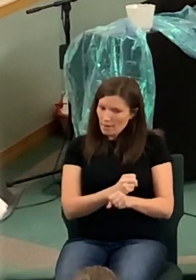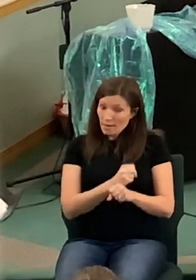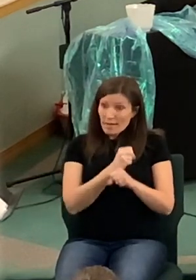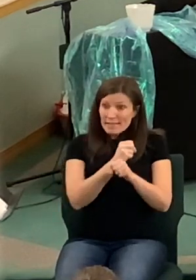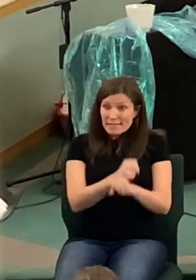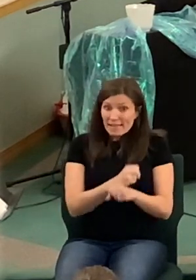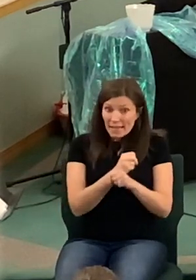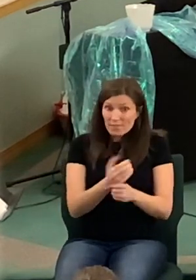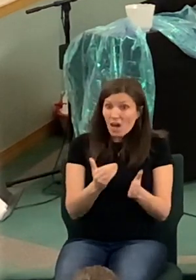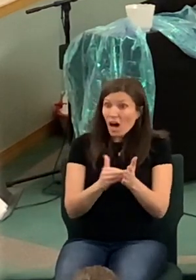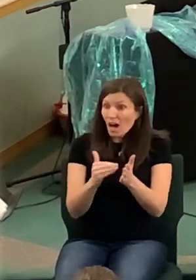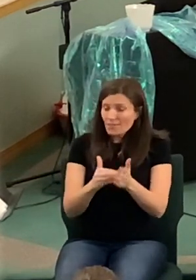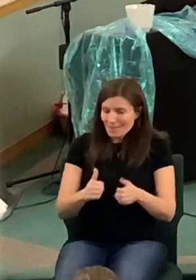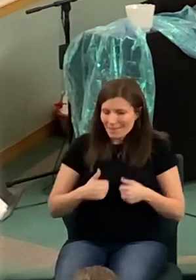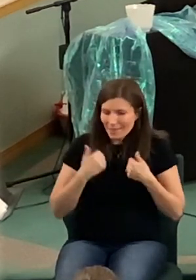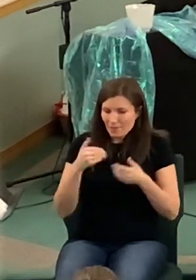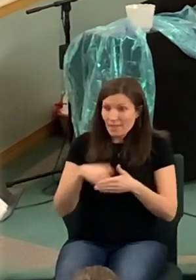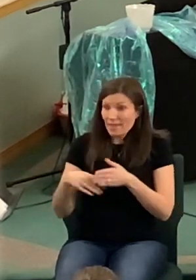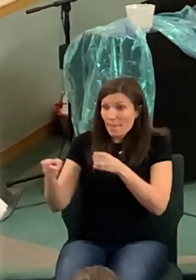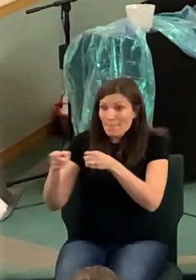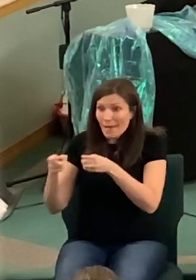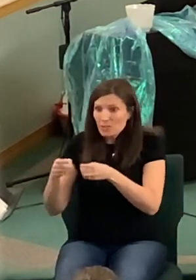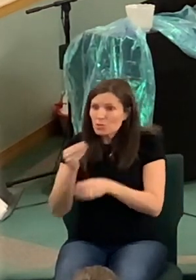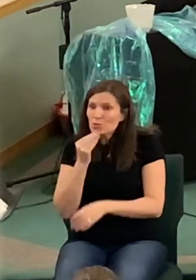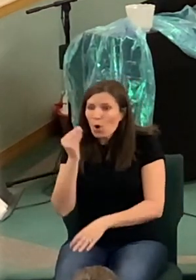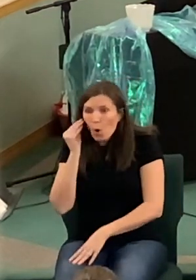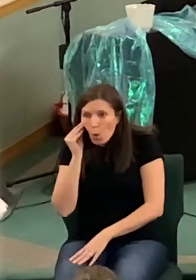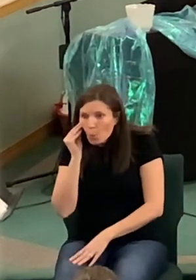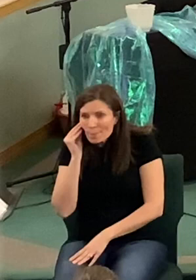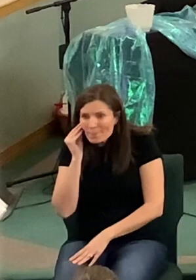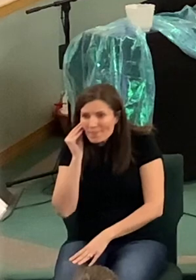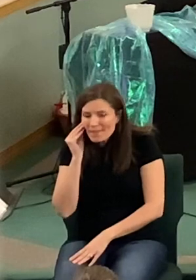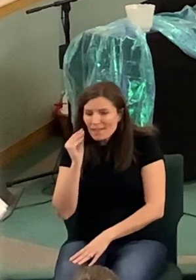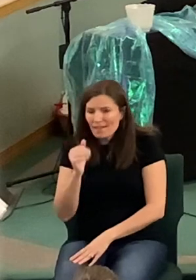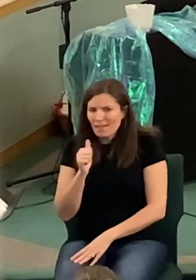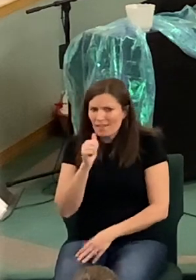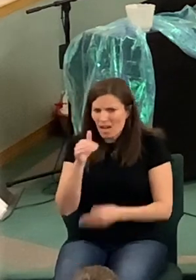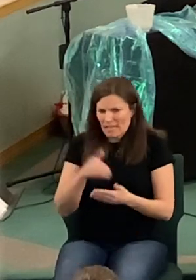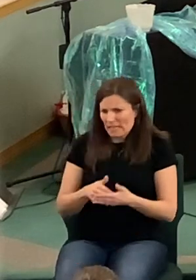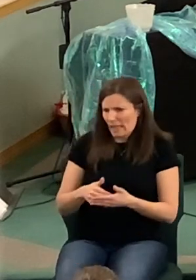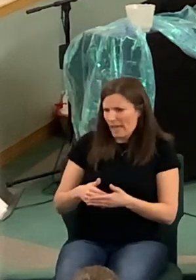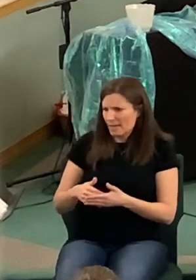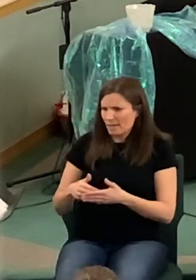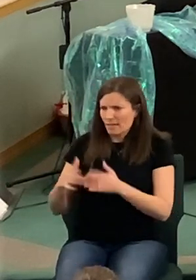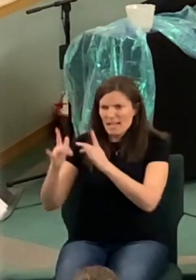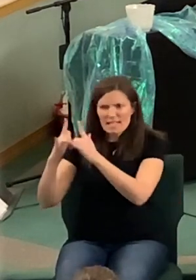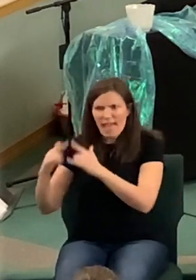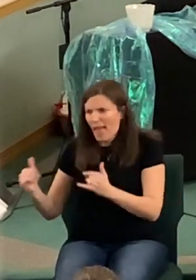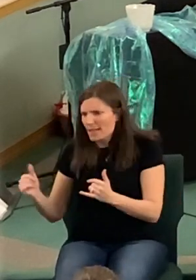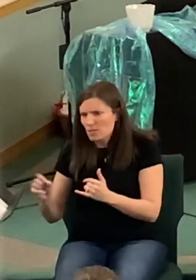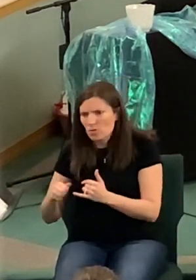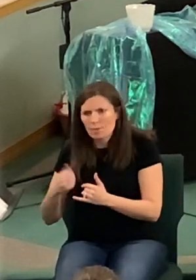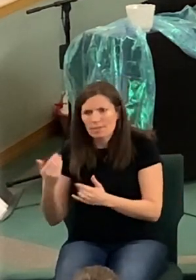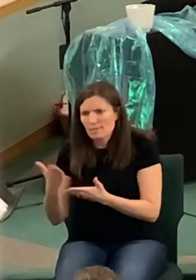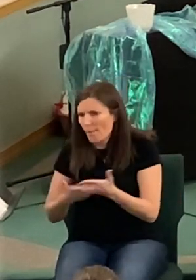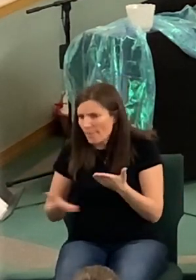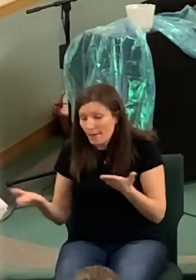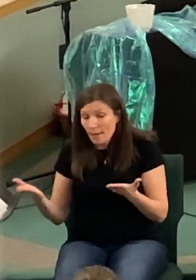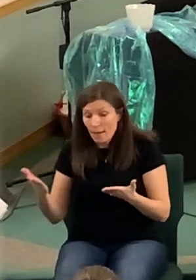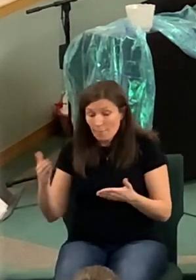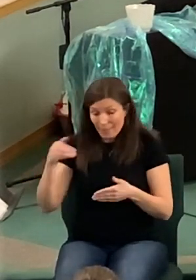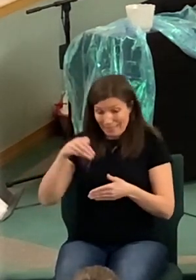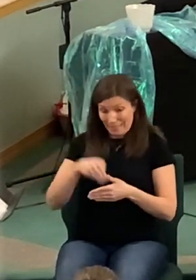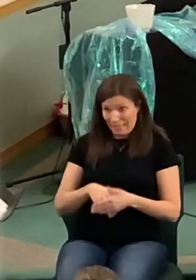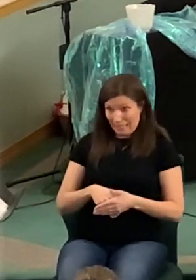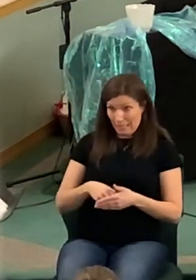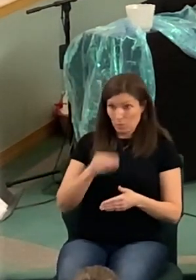the home of their masters. They didn't have a little hut or a tent or any bad living conditions. They often lived within the house